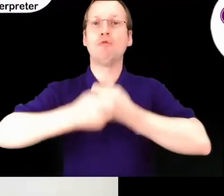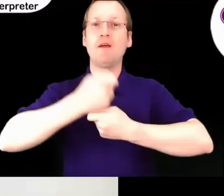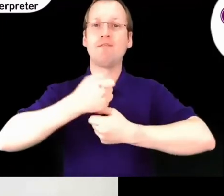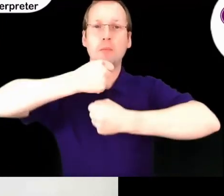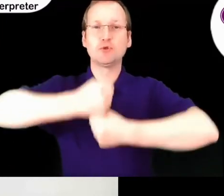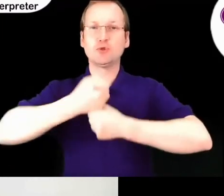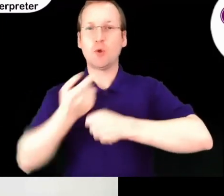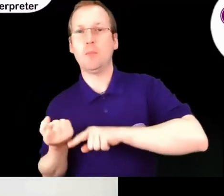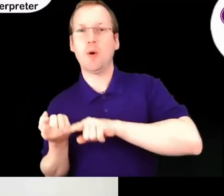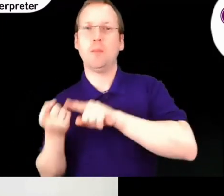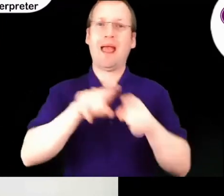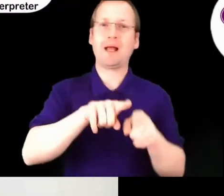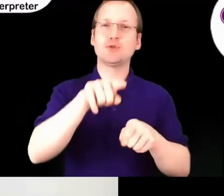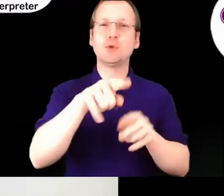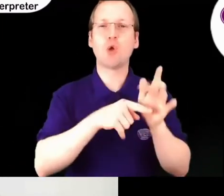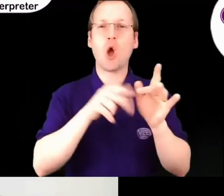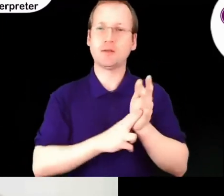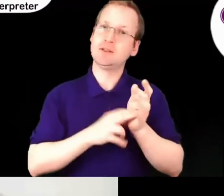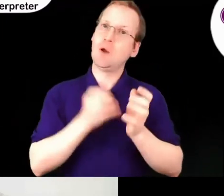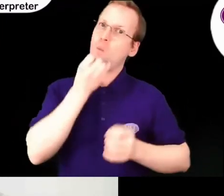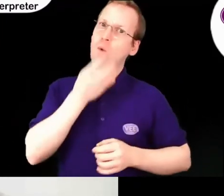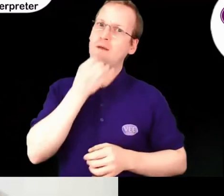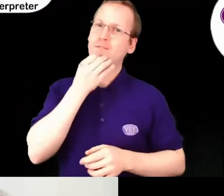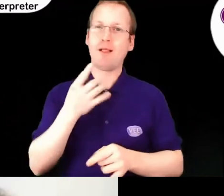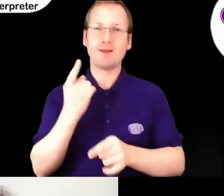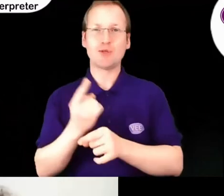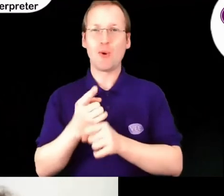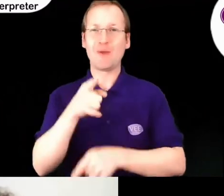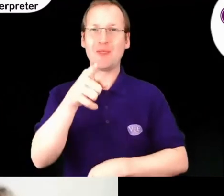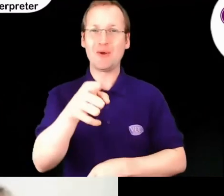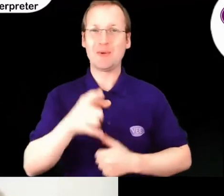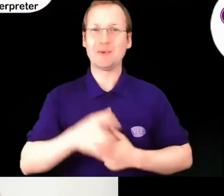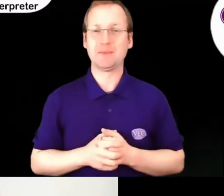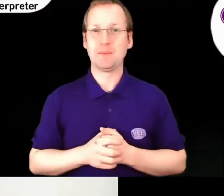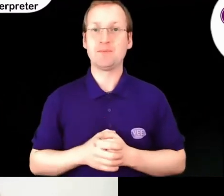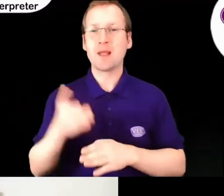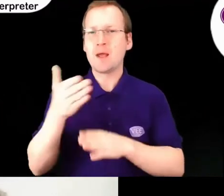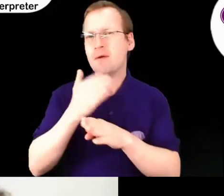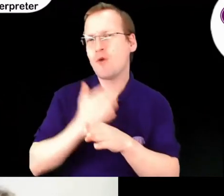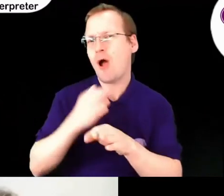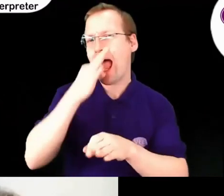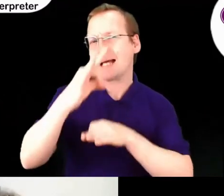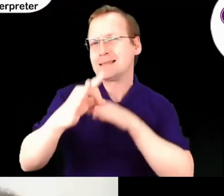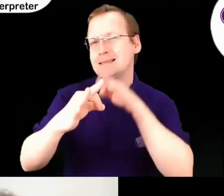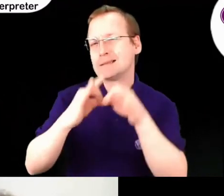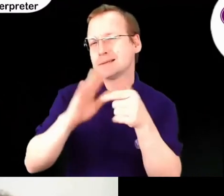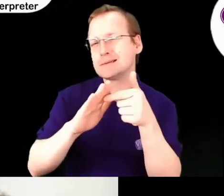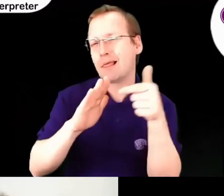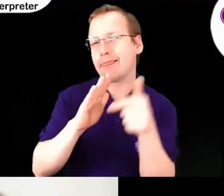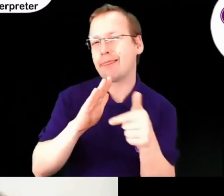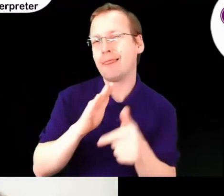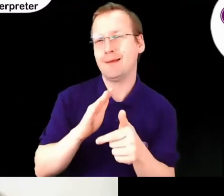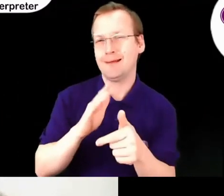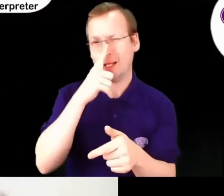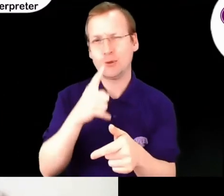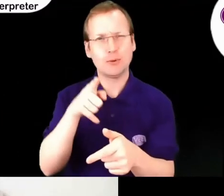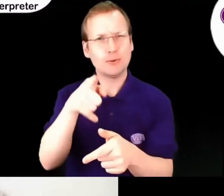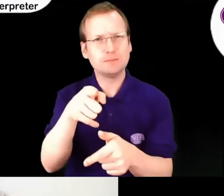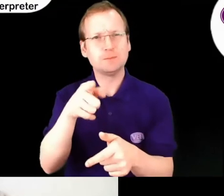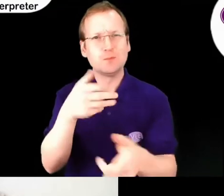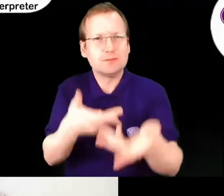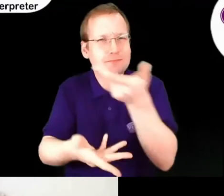John. It's wonderful to be able to speak with you this evening. Before I ask you anything too heavy, could you tell us a wee bit